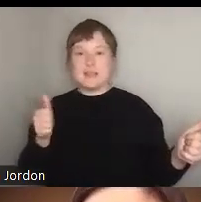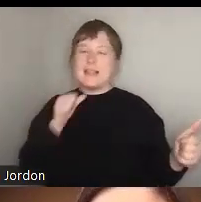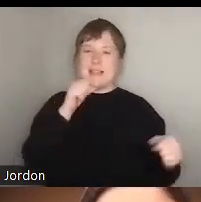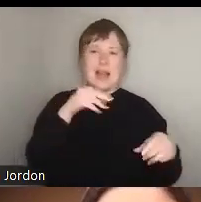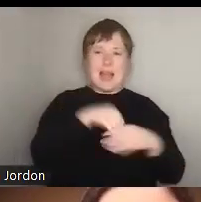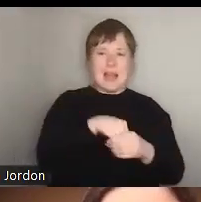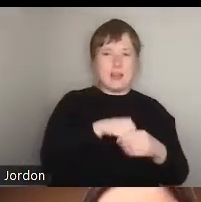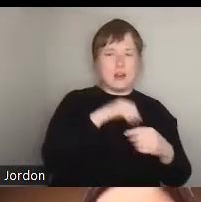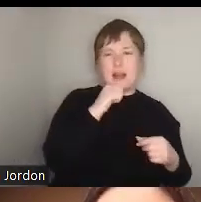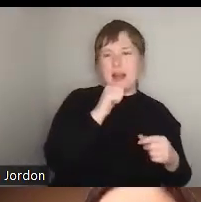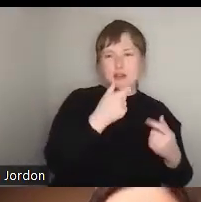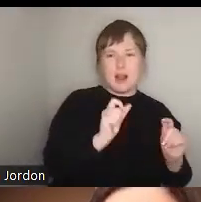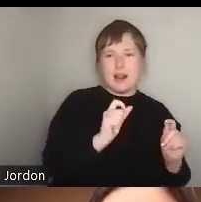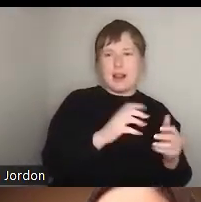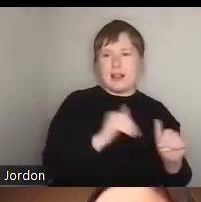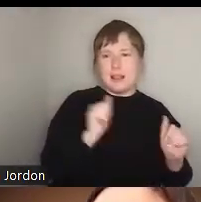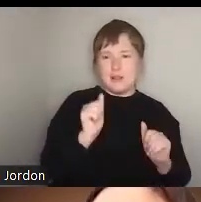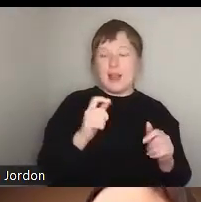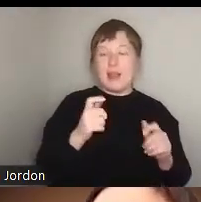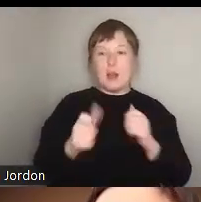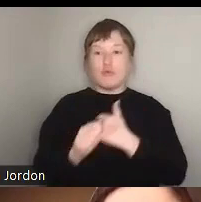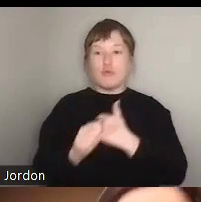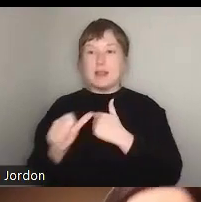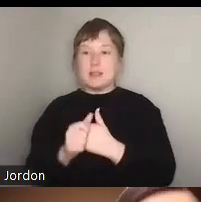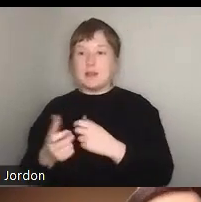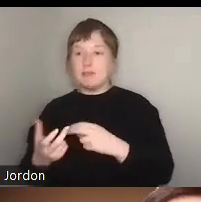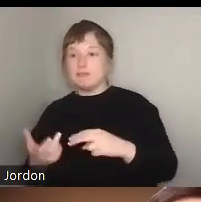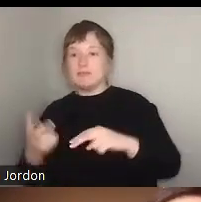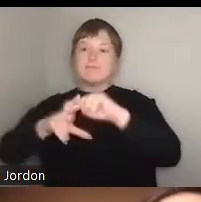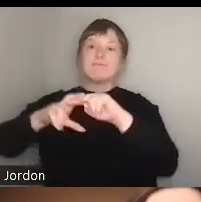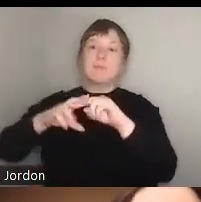leave. That risk jumps up dramatically.